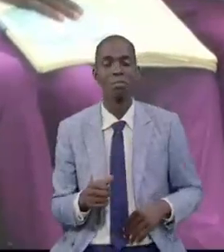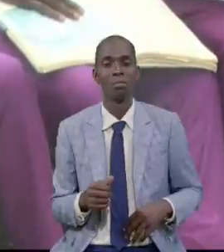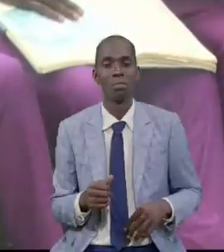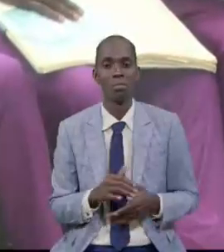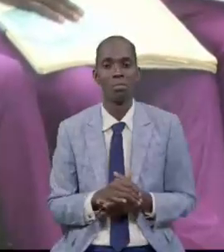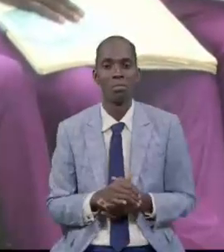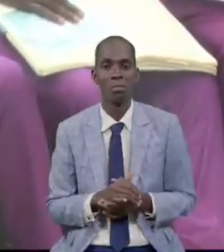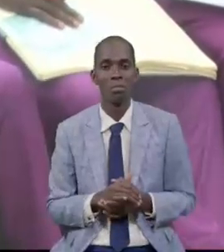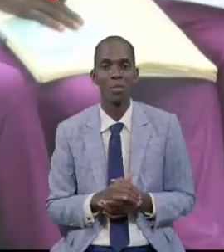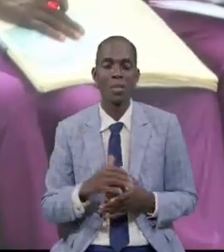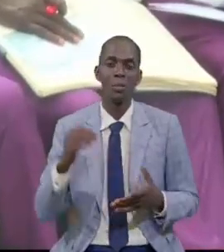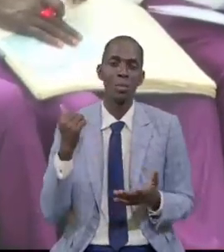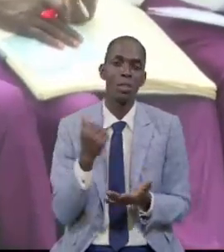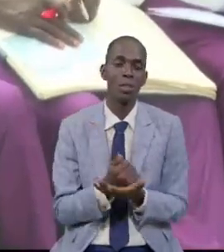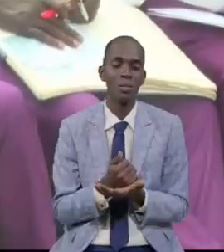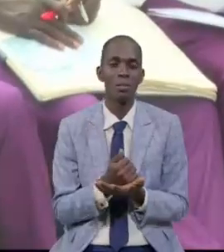Amen.